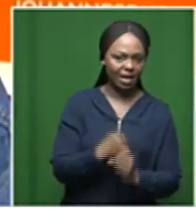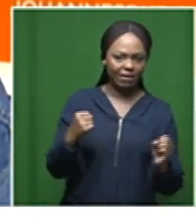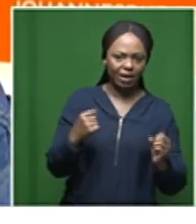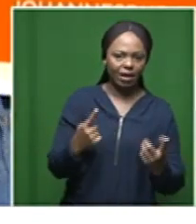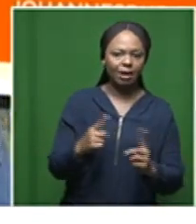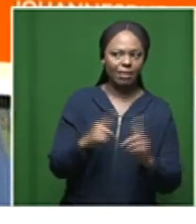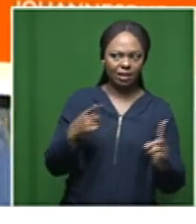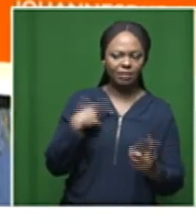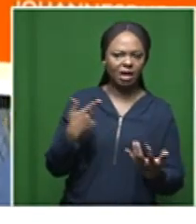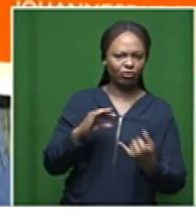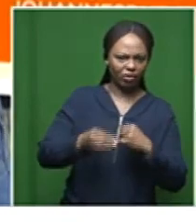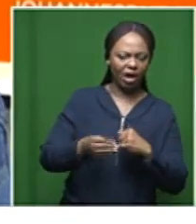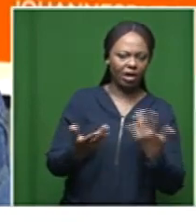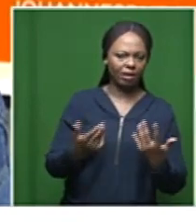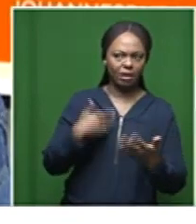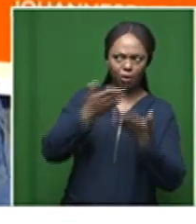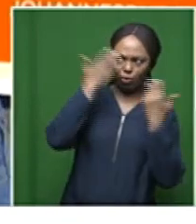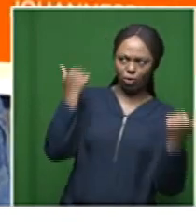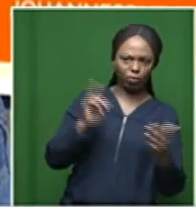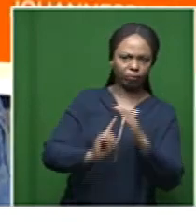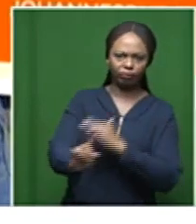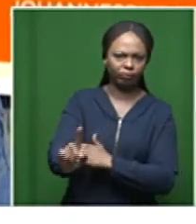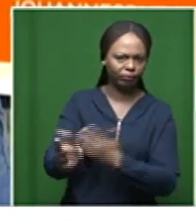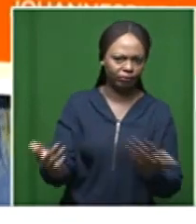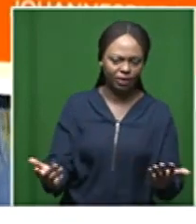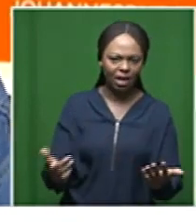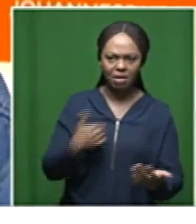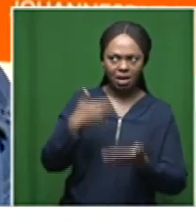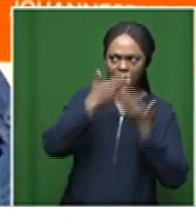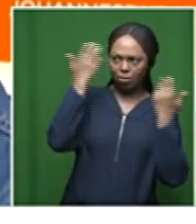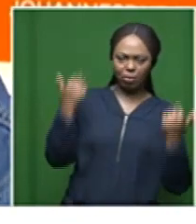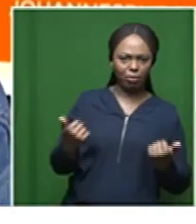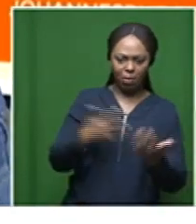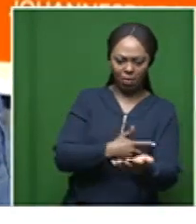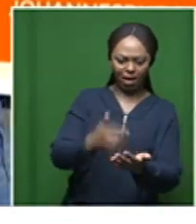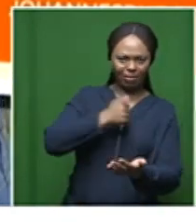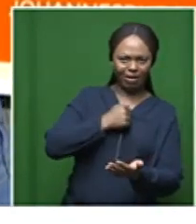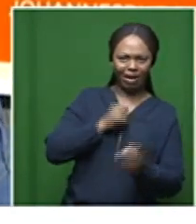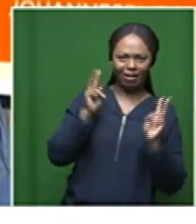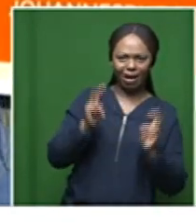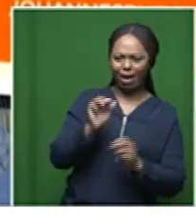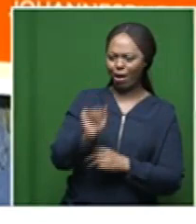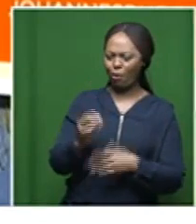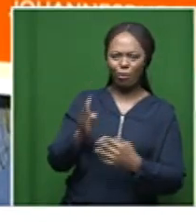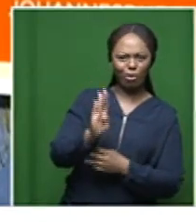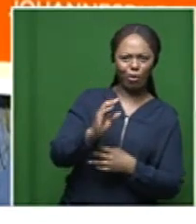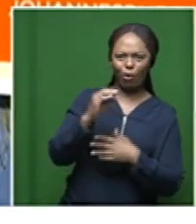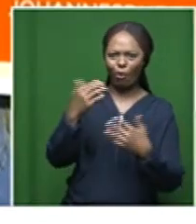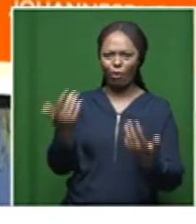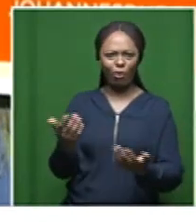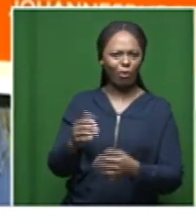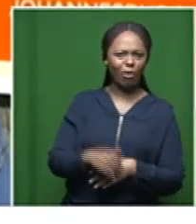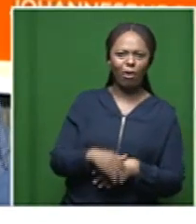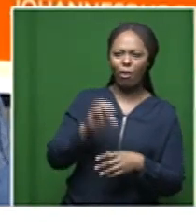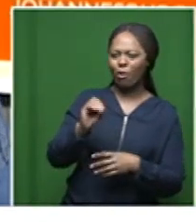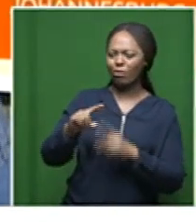know where. I don't know my blood type, but I know the importance of donating blood because it